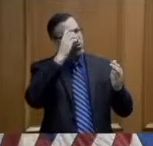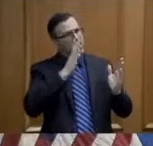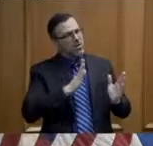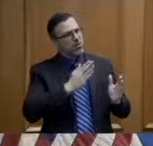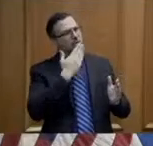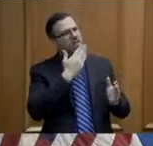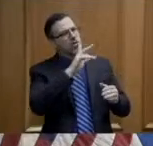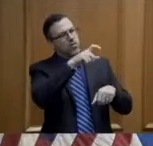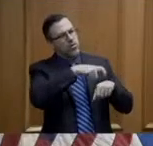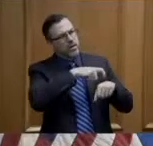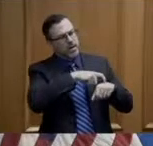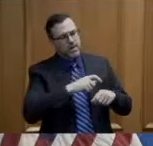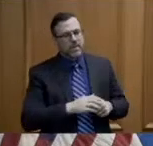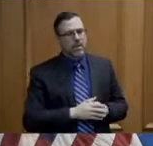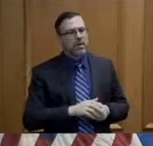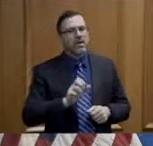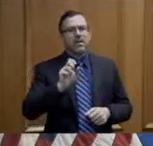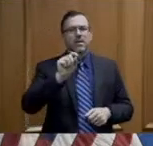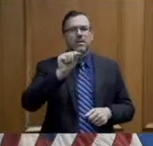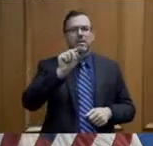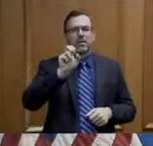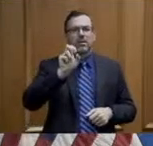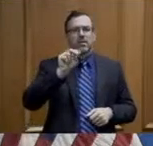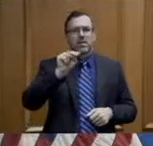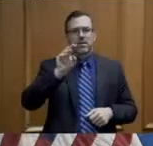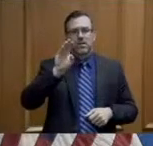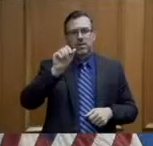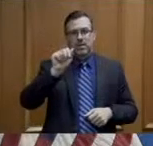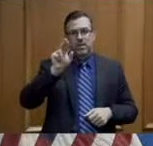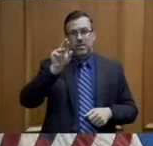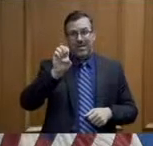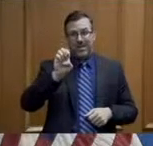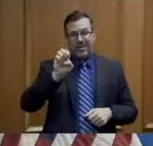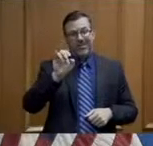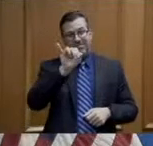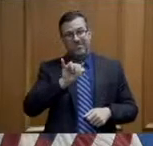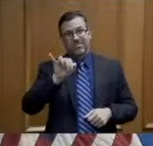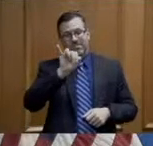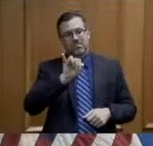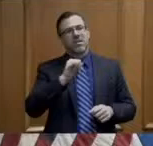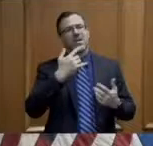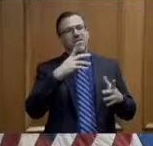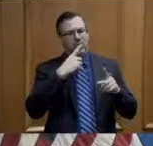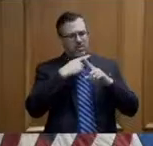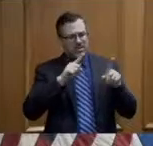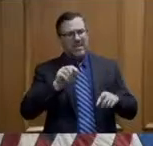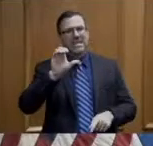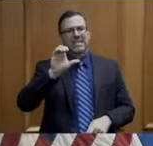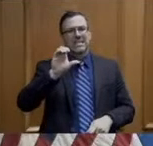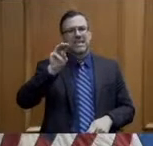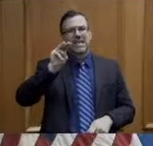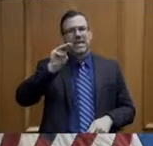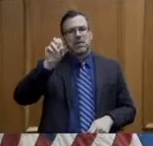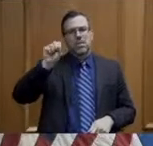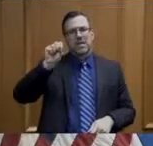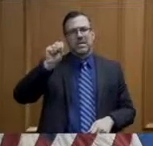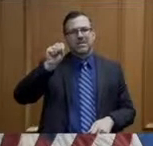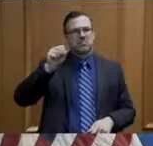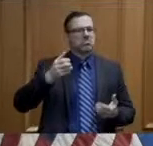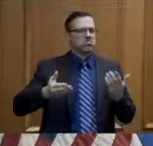time. TennCare is saying that the CMS is probably not going to approve